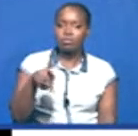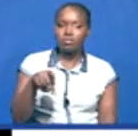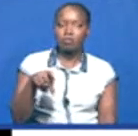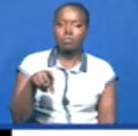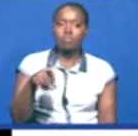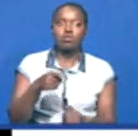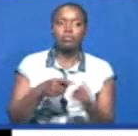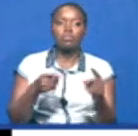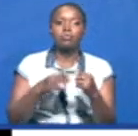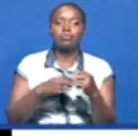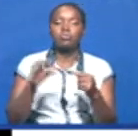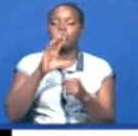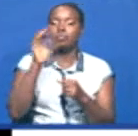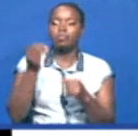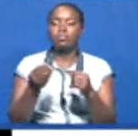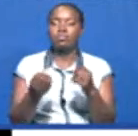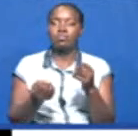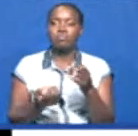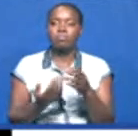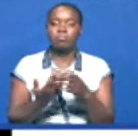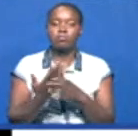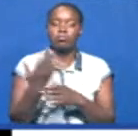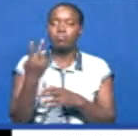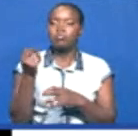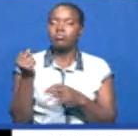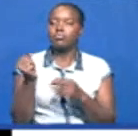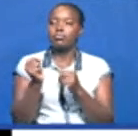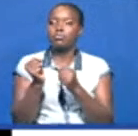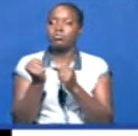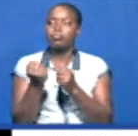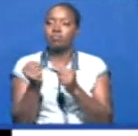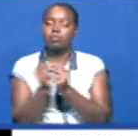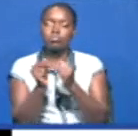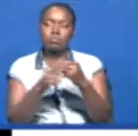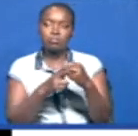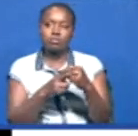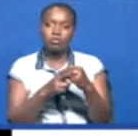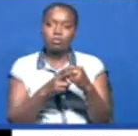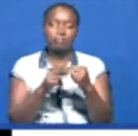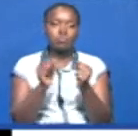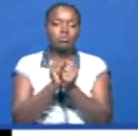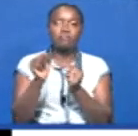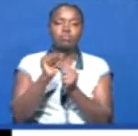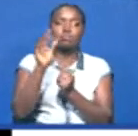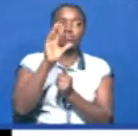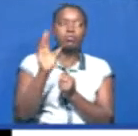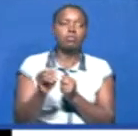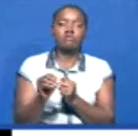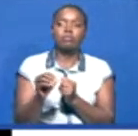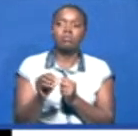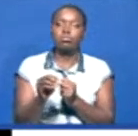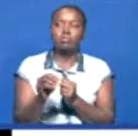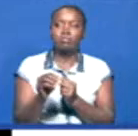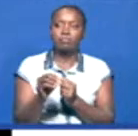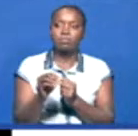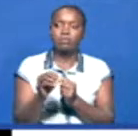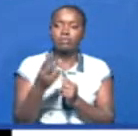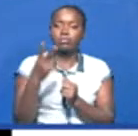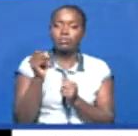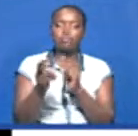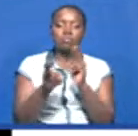8% year 2017 to 15% year